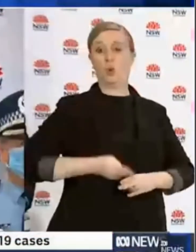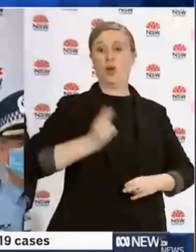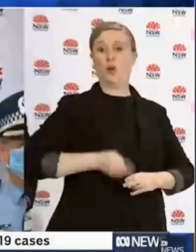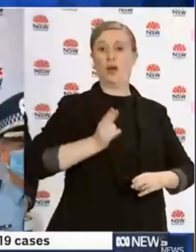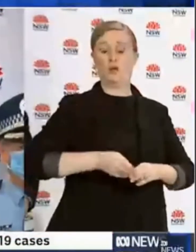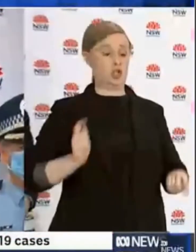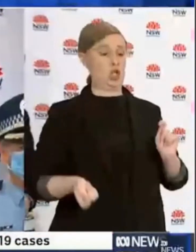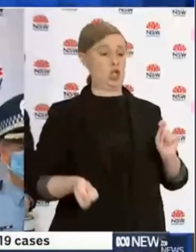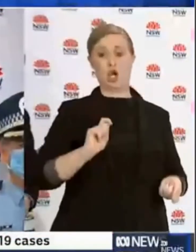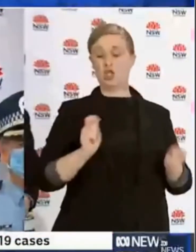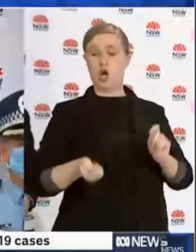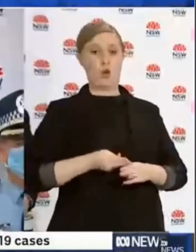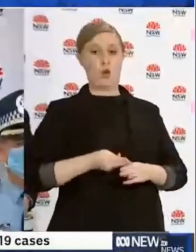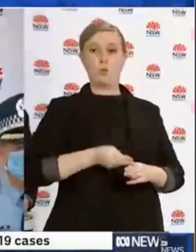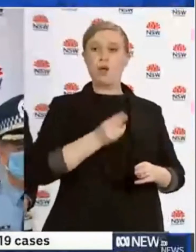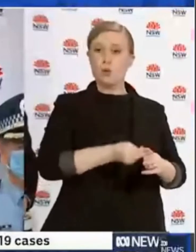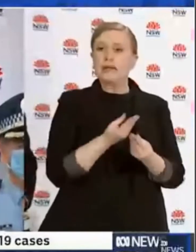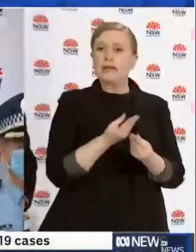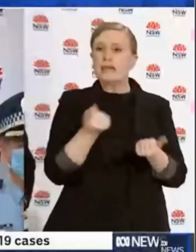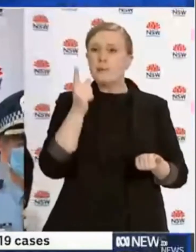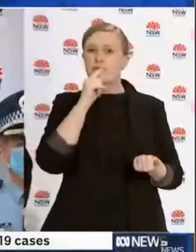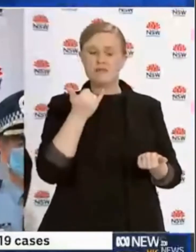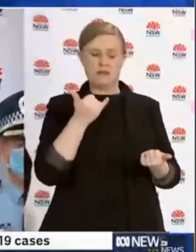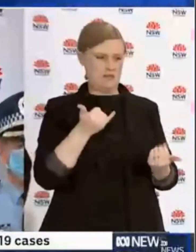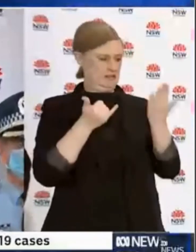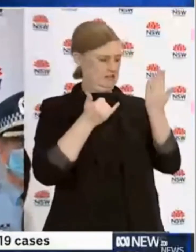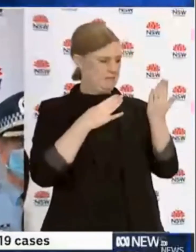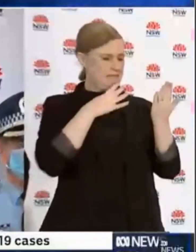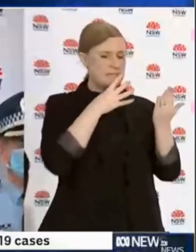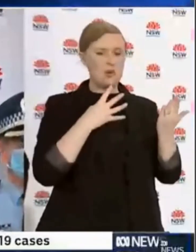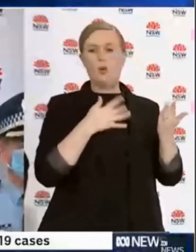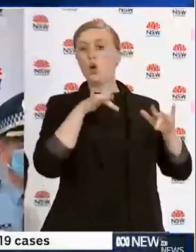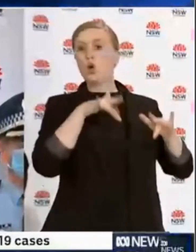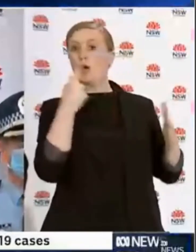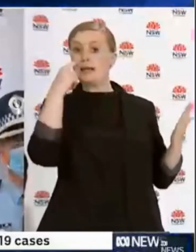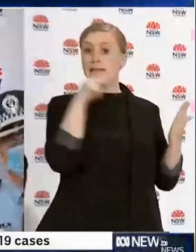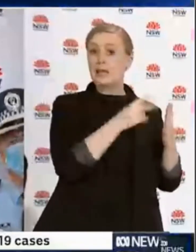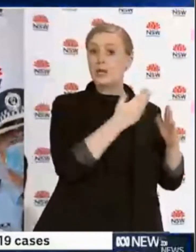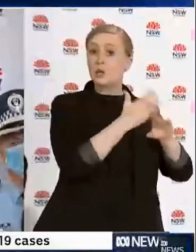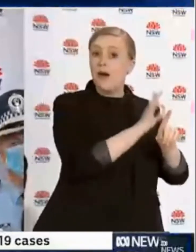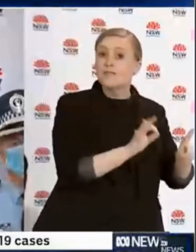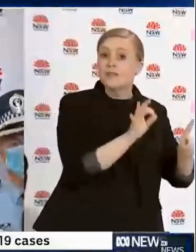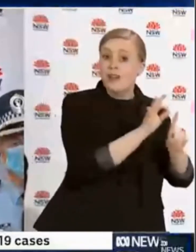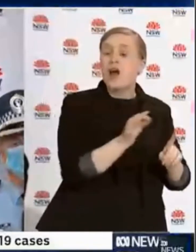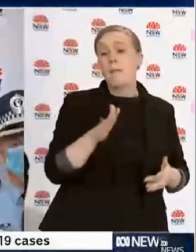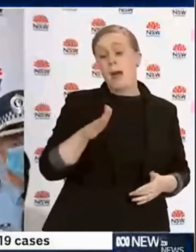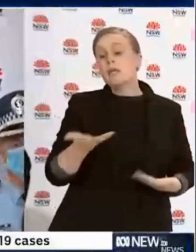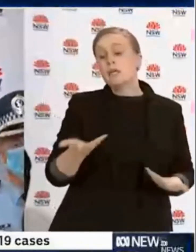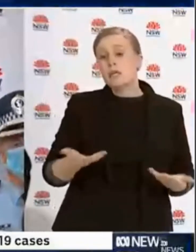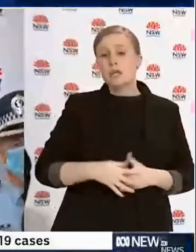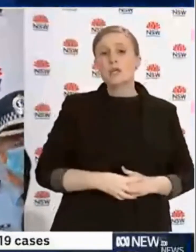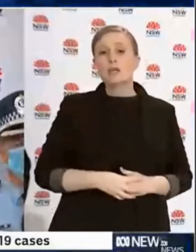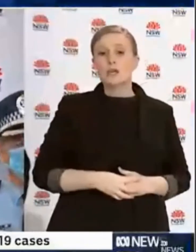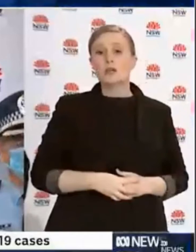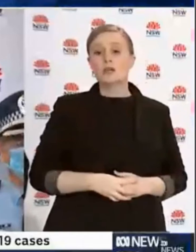So there'll always be a level of some people not understanding immediately. But I think the issue there is, for example, if I had somebody coming